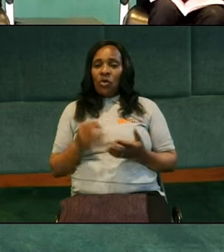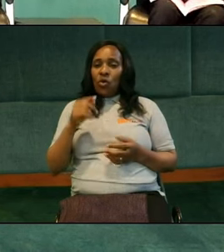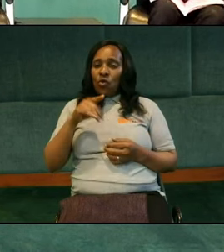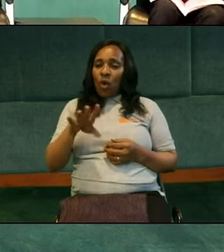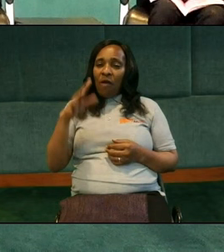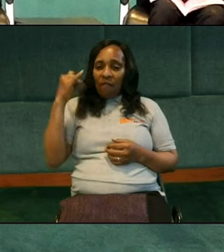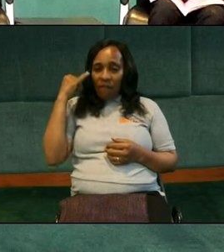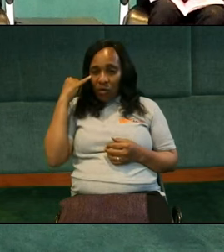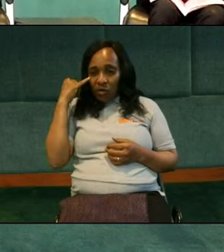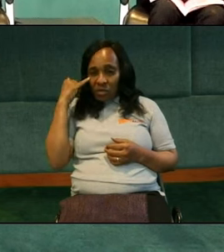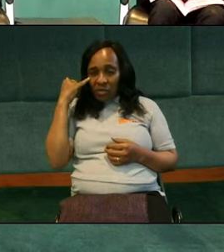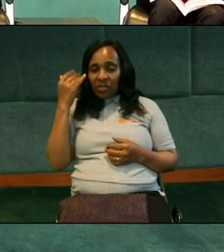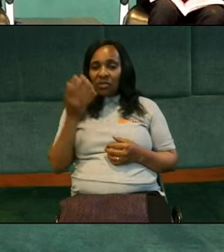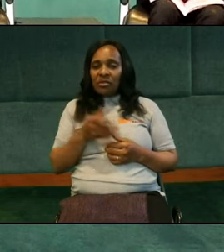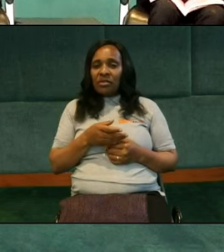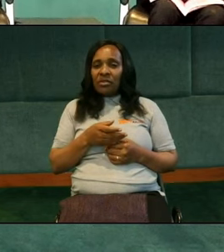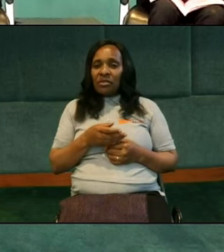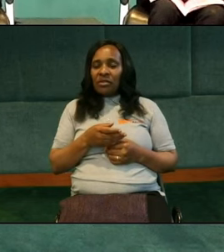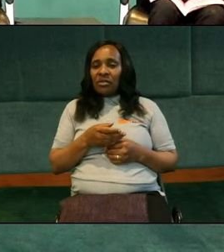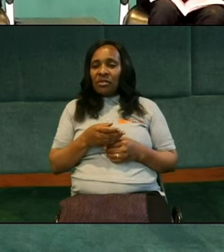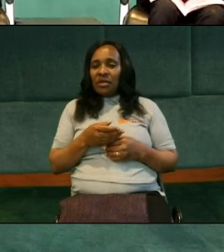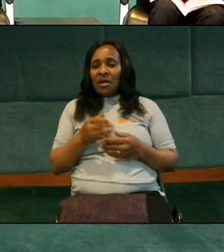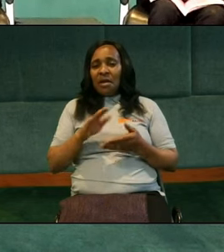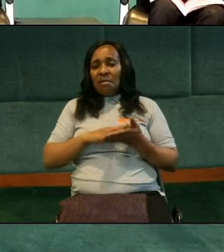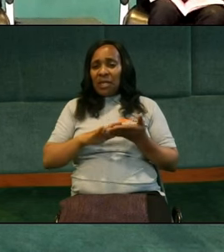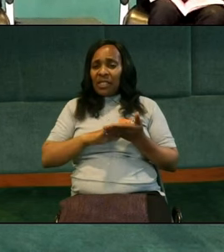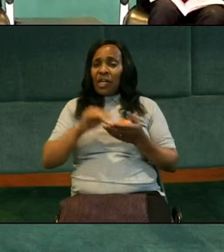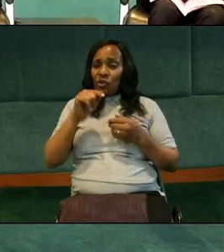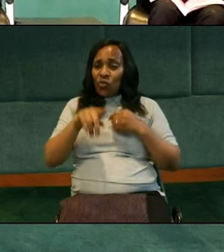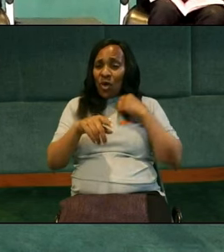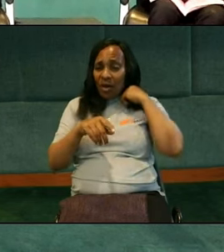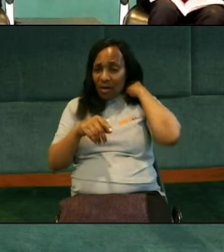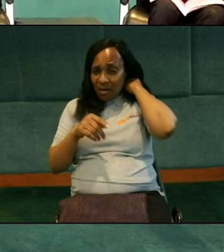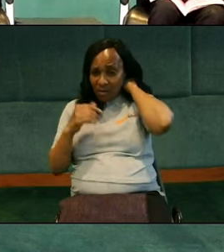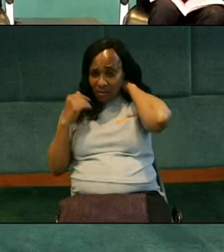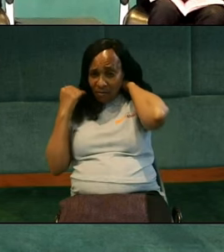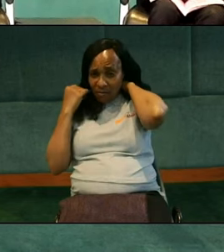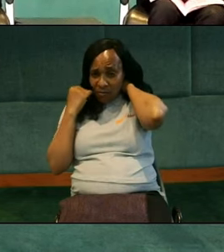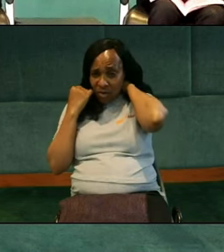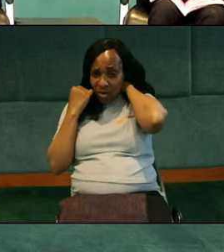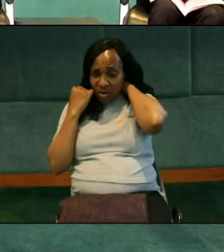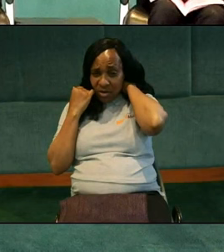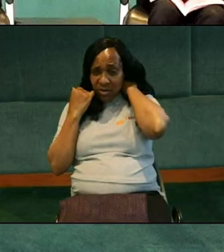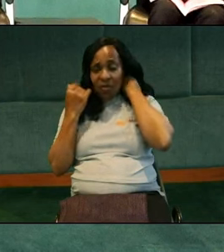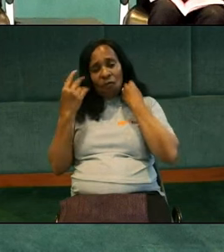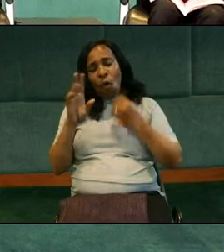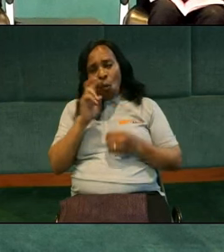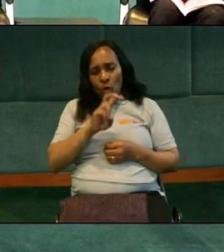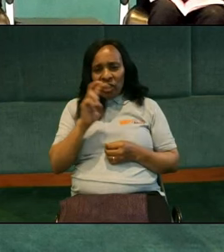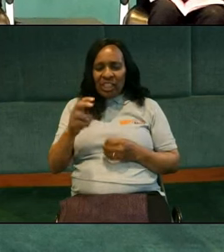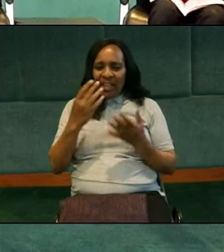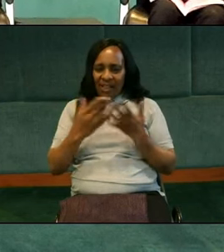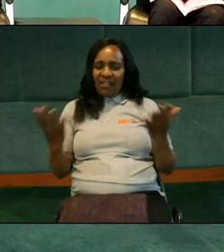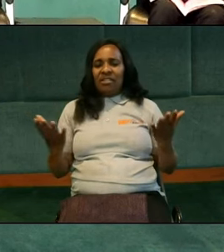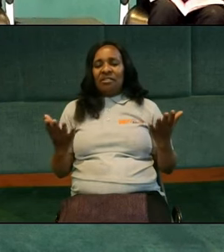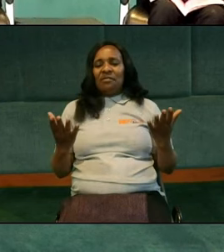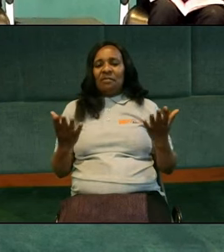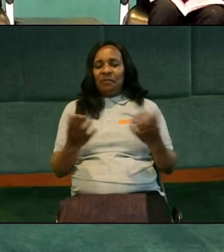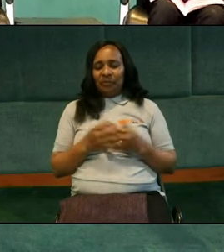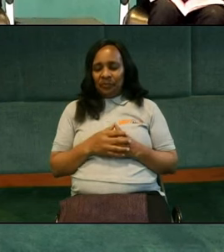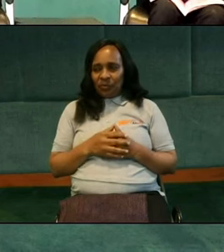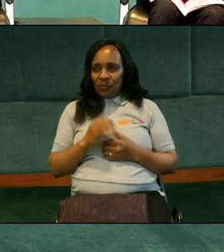phone. Yeah, and basically your phone, you're just talking to your friends or you're watching something. Yeah.